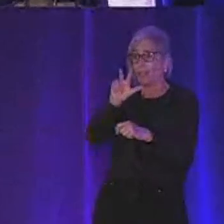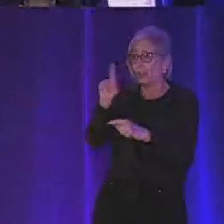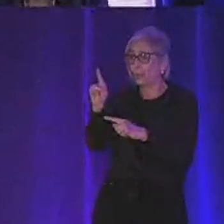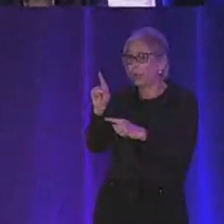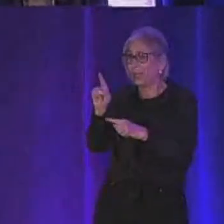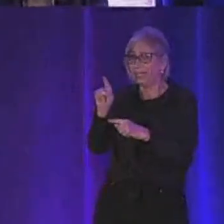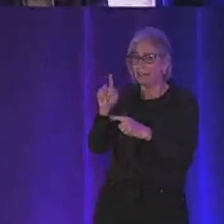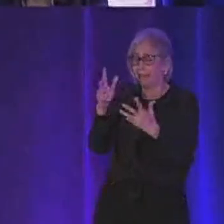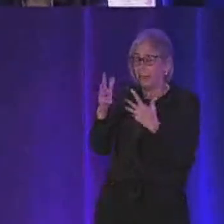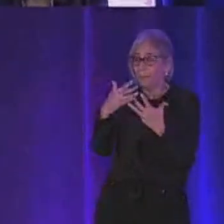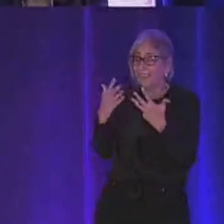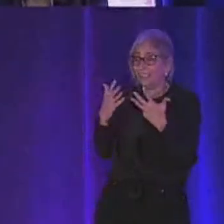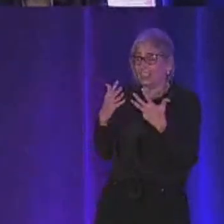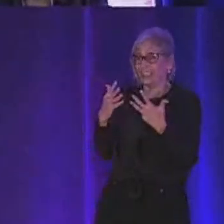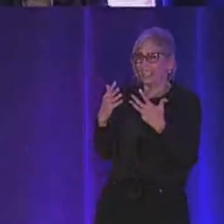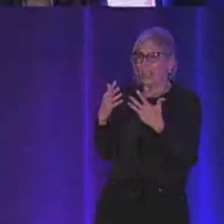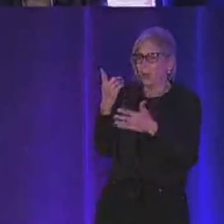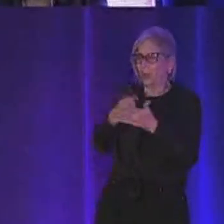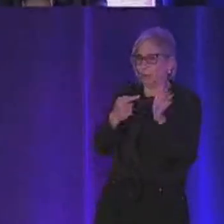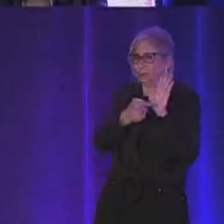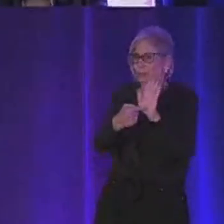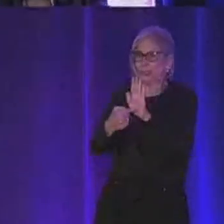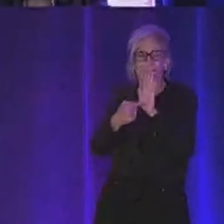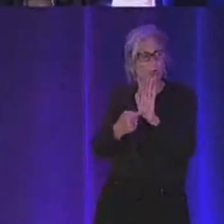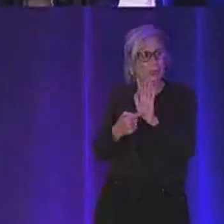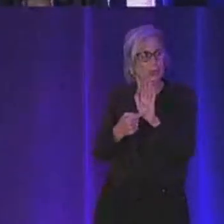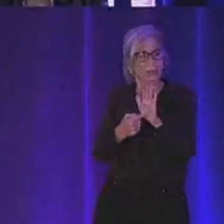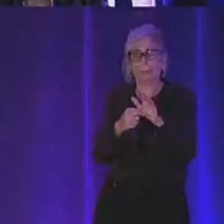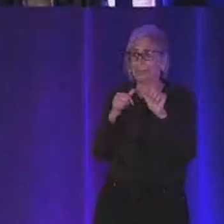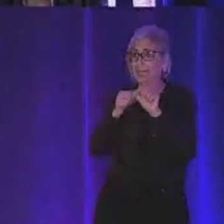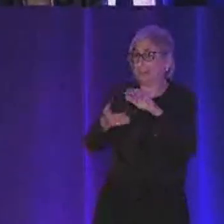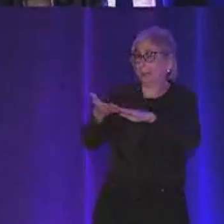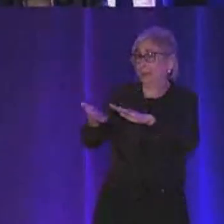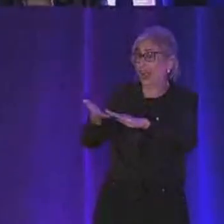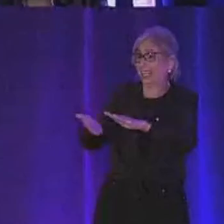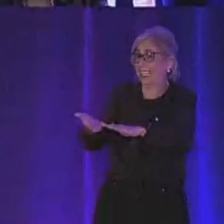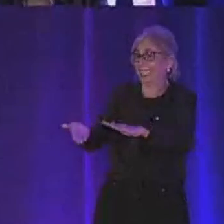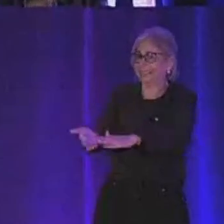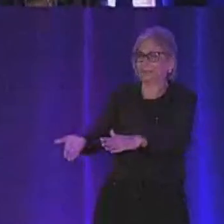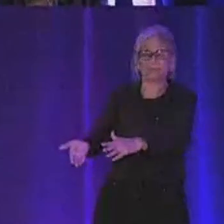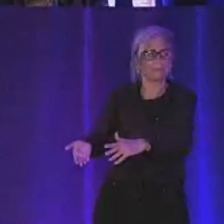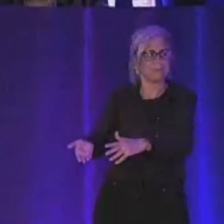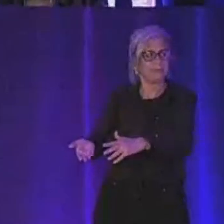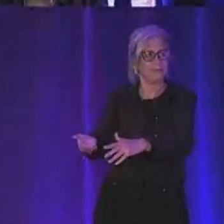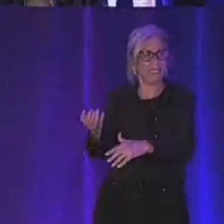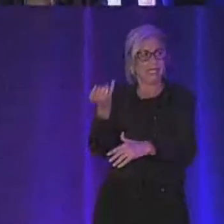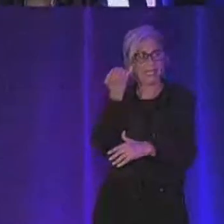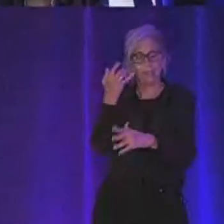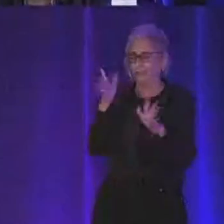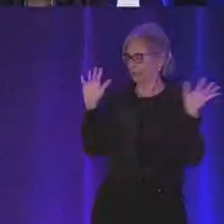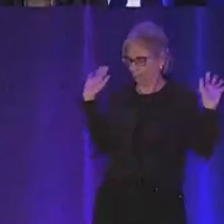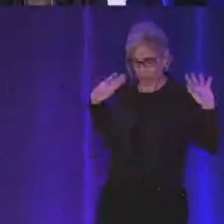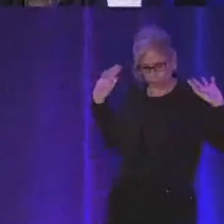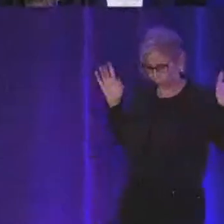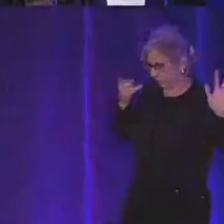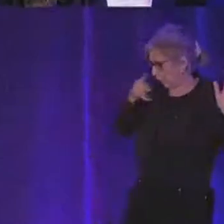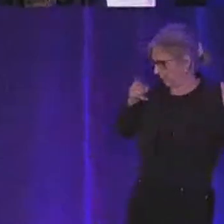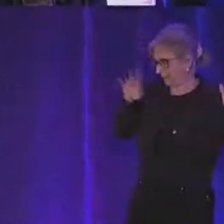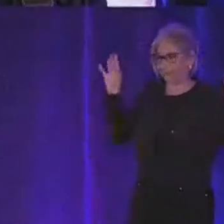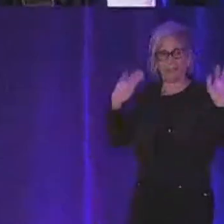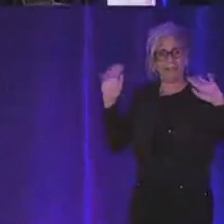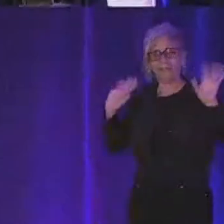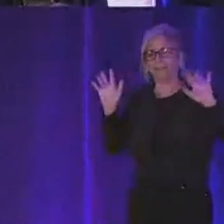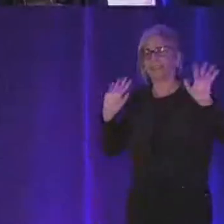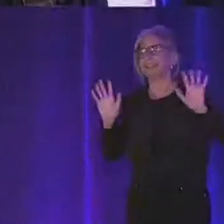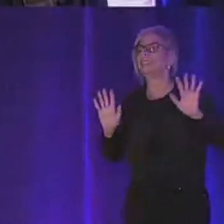whatever. What I wanted to show you, I'm just going to leave this running. If somebody can make this, actually, never mind. No rabbit